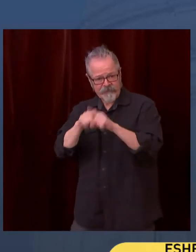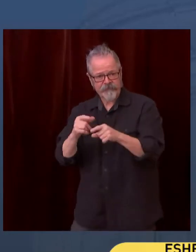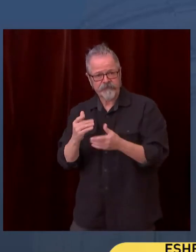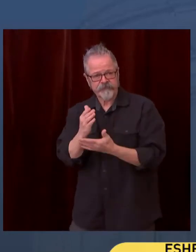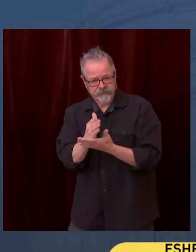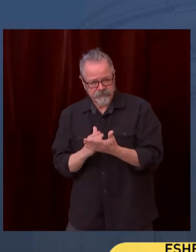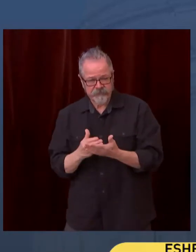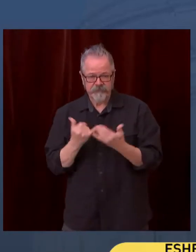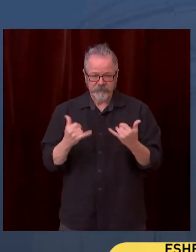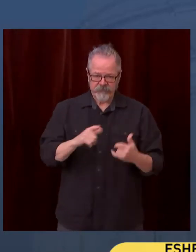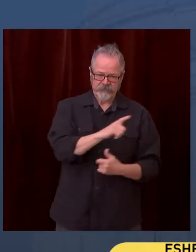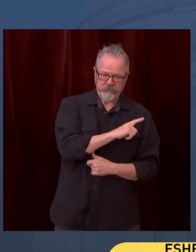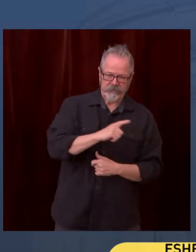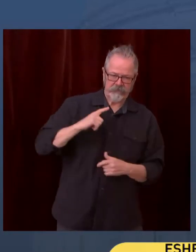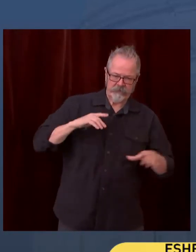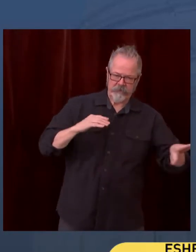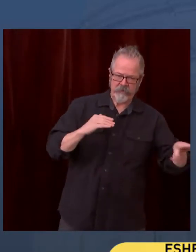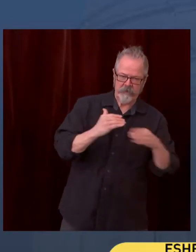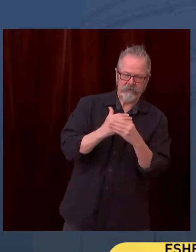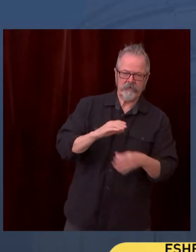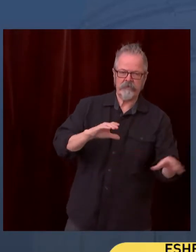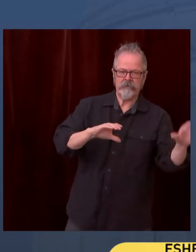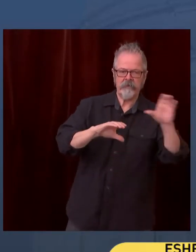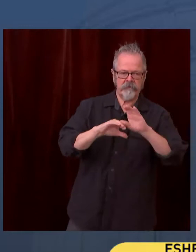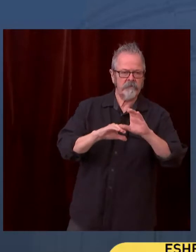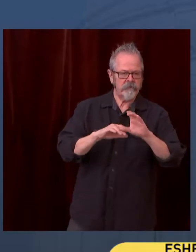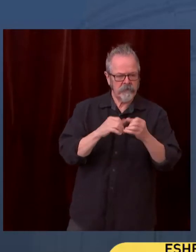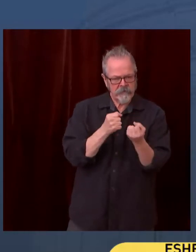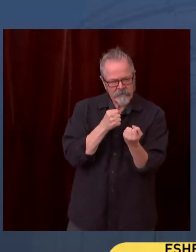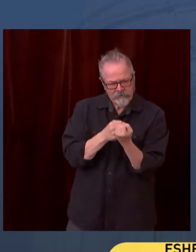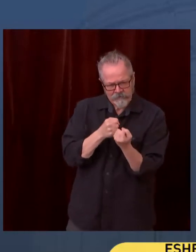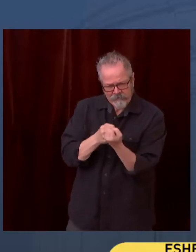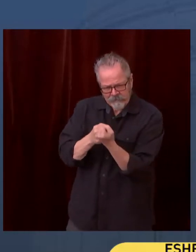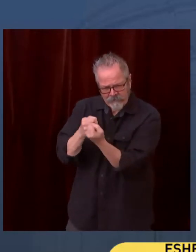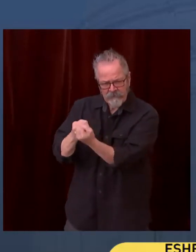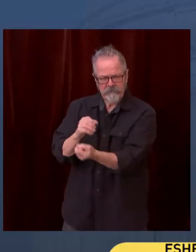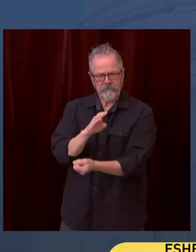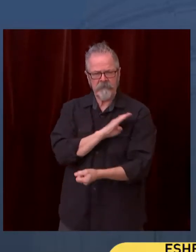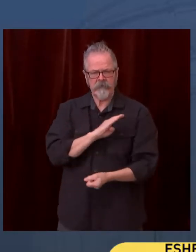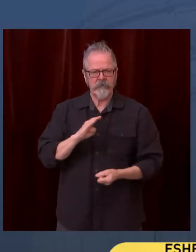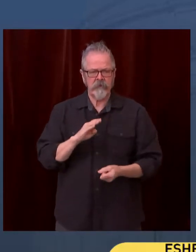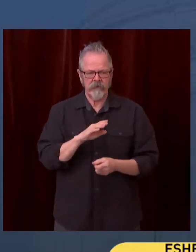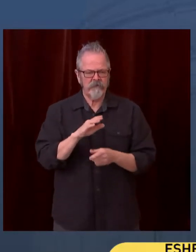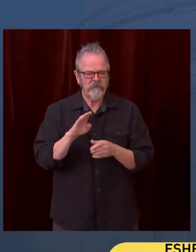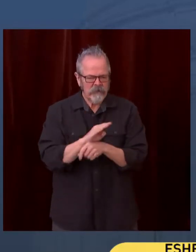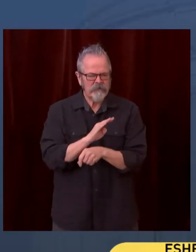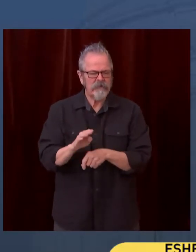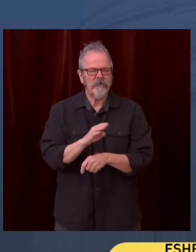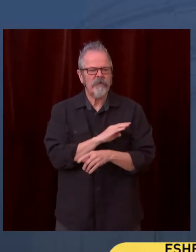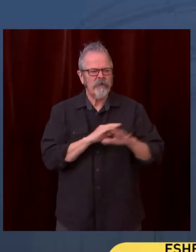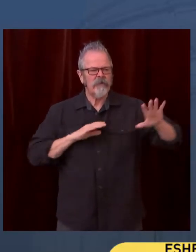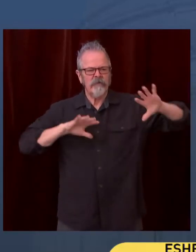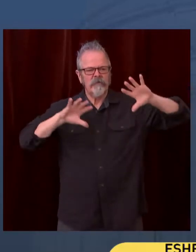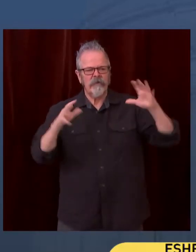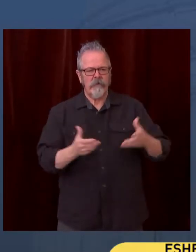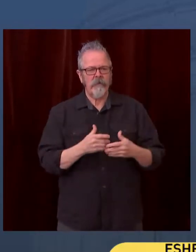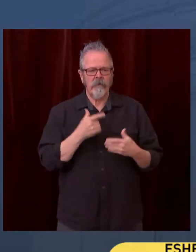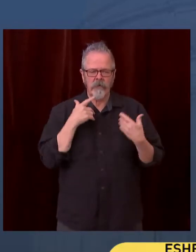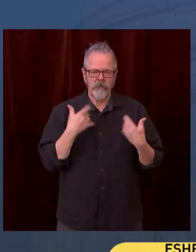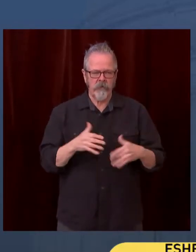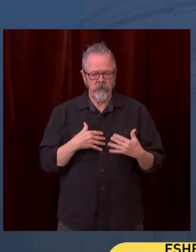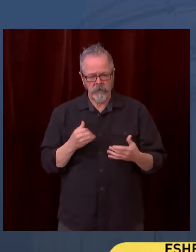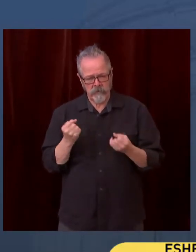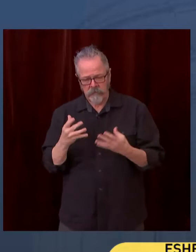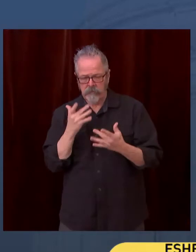business assistance to help the businesses that have had real difficulties while we've done necessary actions to stem this